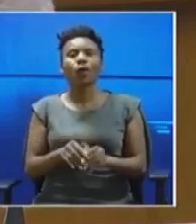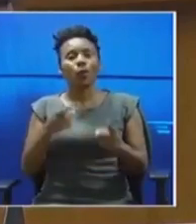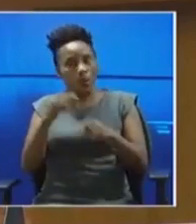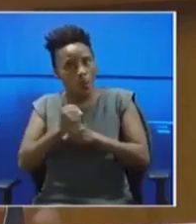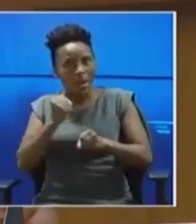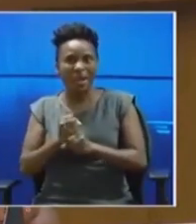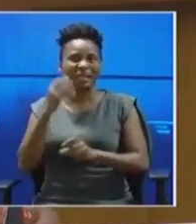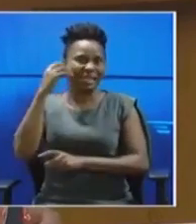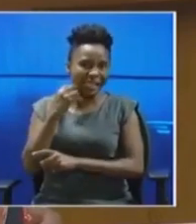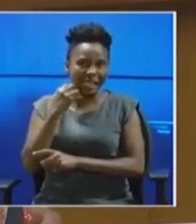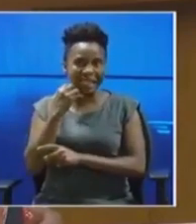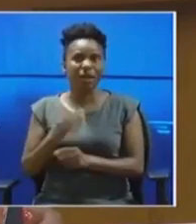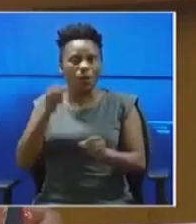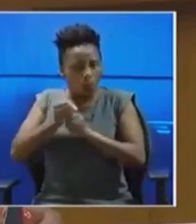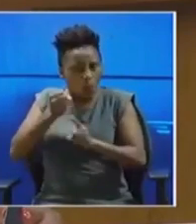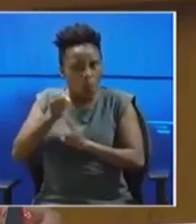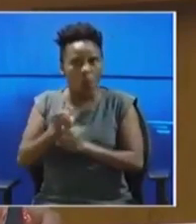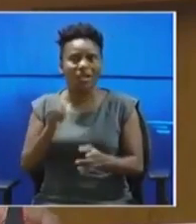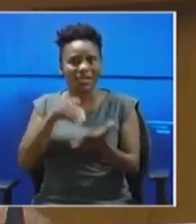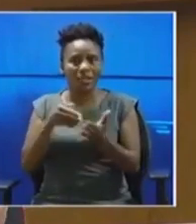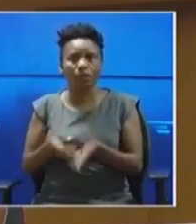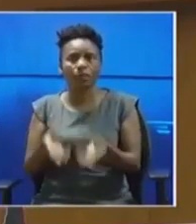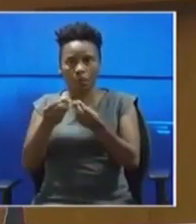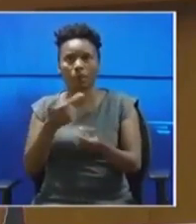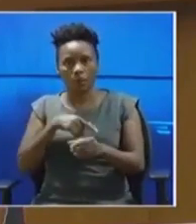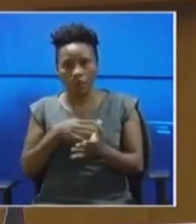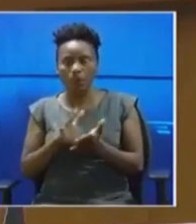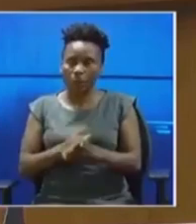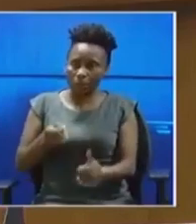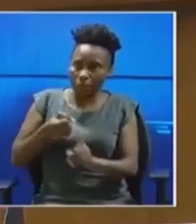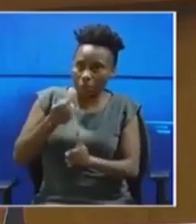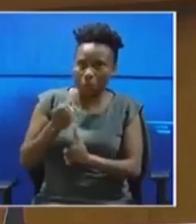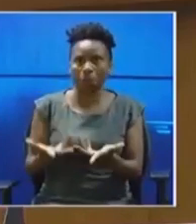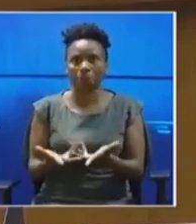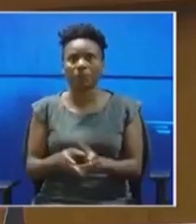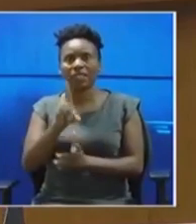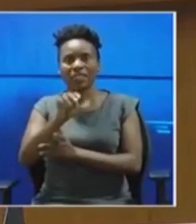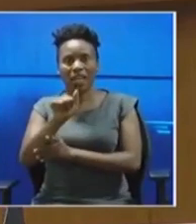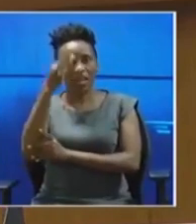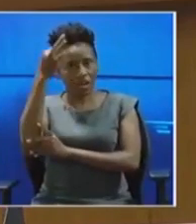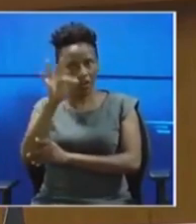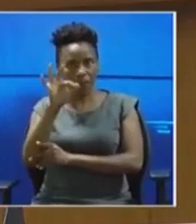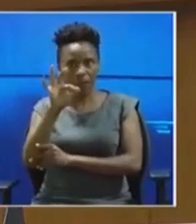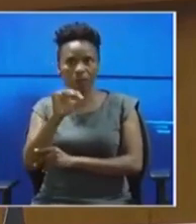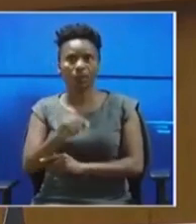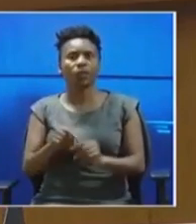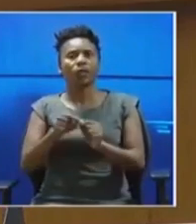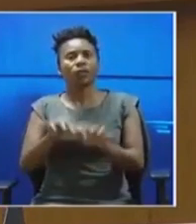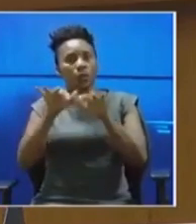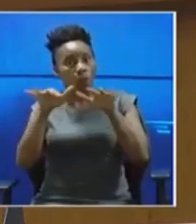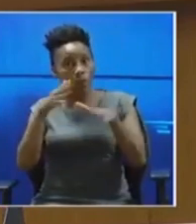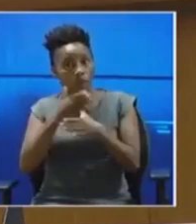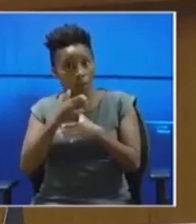we grind until we get it, and we slay. And DA governments, all officials and politicians